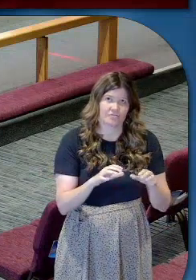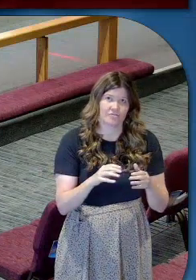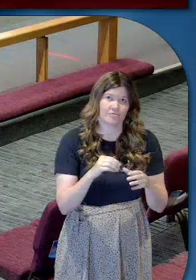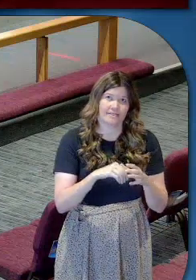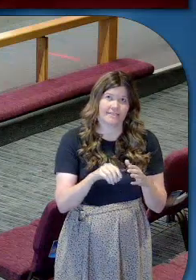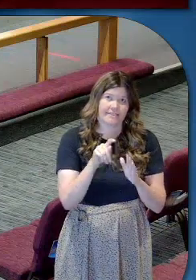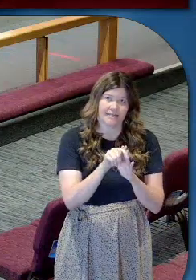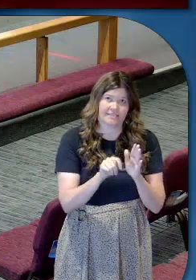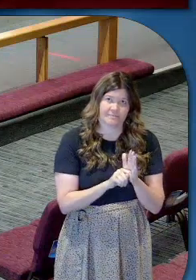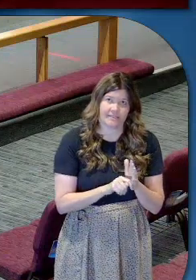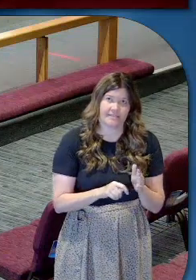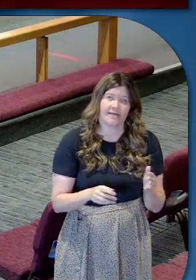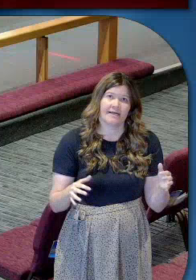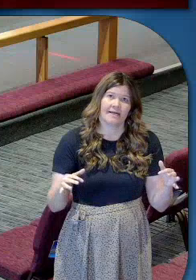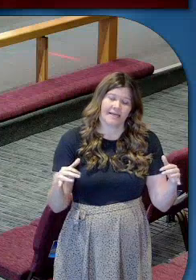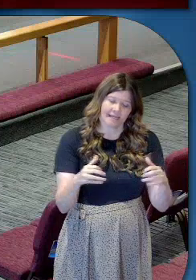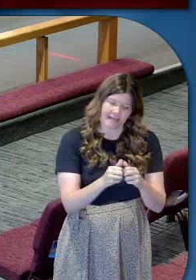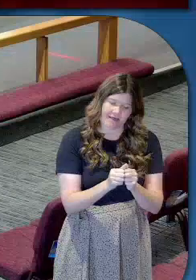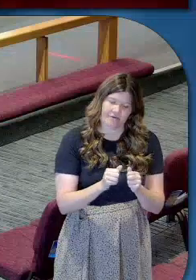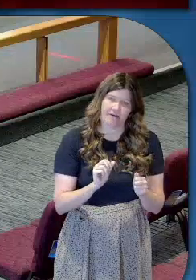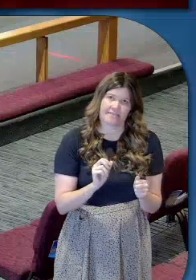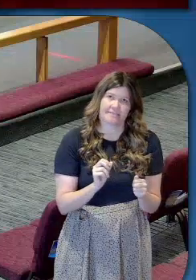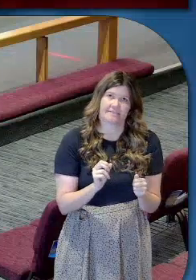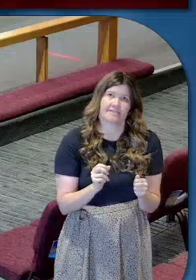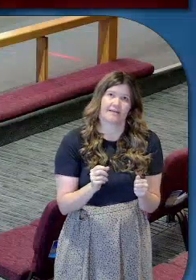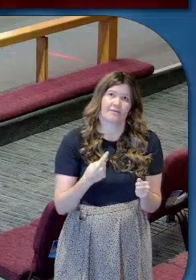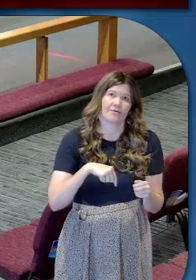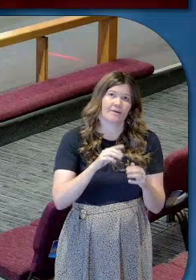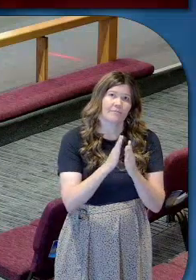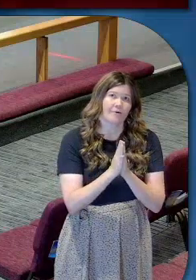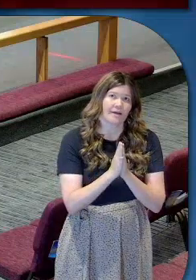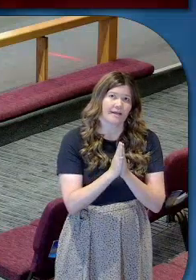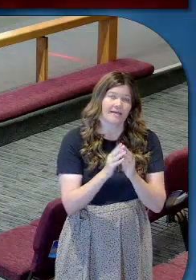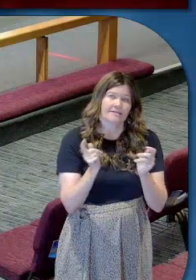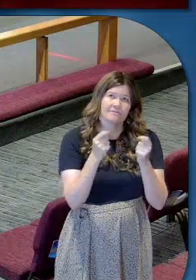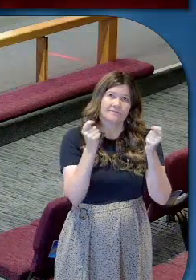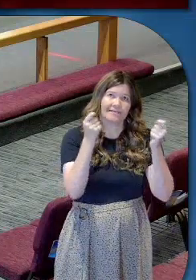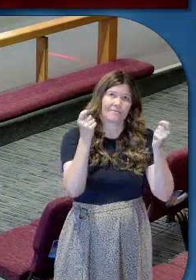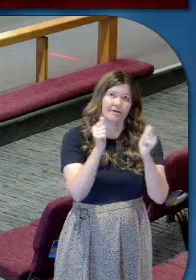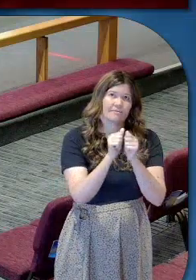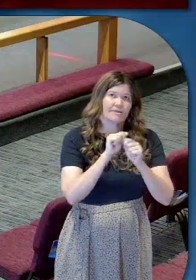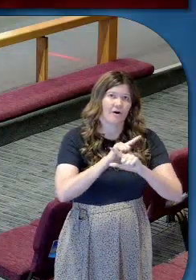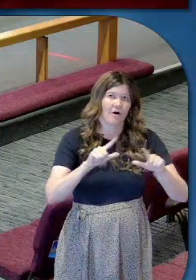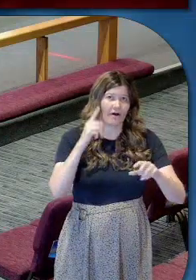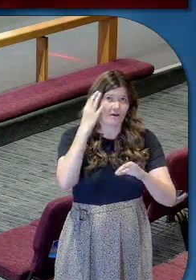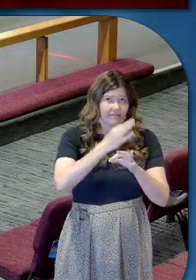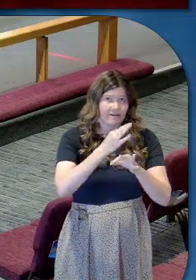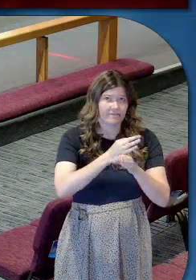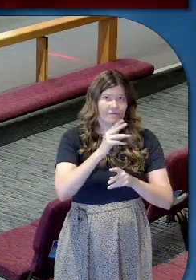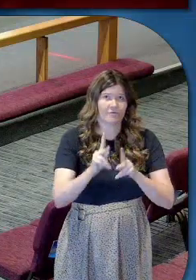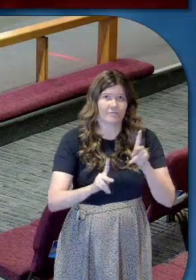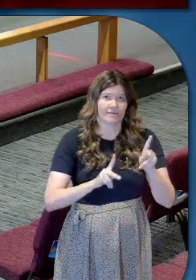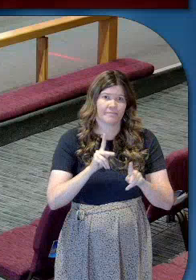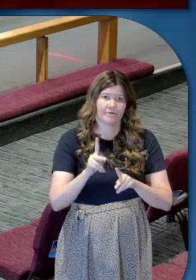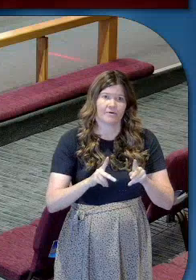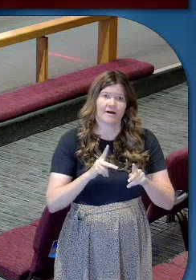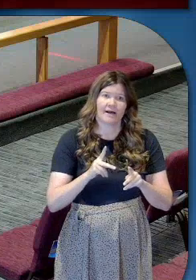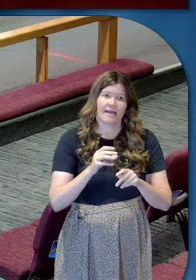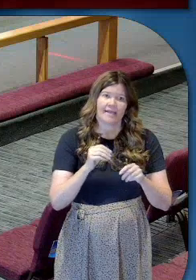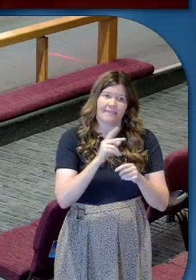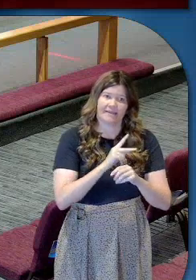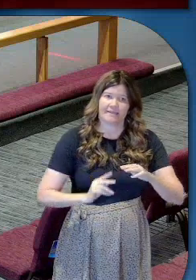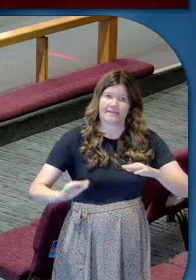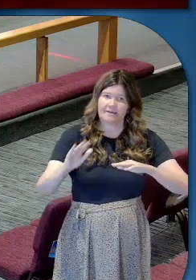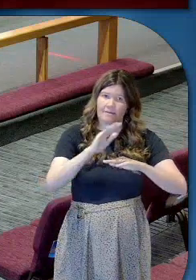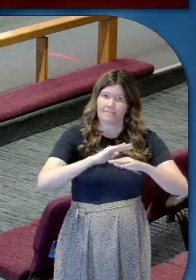Together, gather us, we pray, from the ends of the earth to celebrate with all of the faithful the marriage feast of the Lamb and his kingdom which